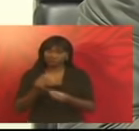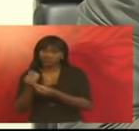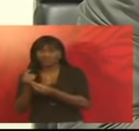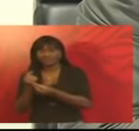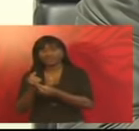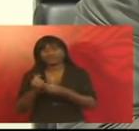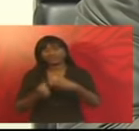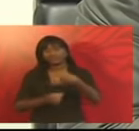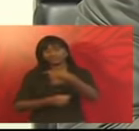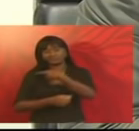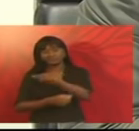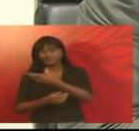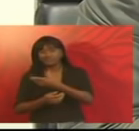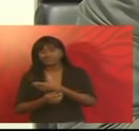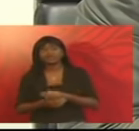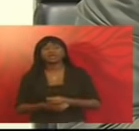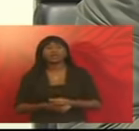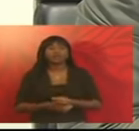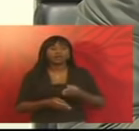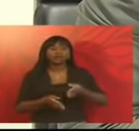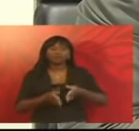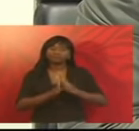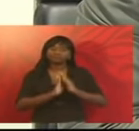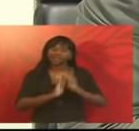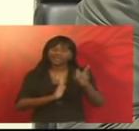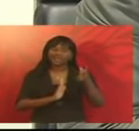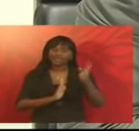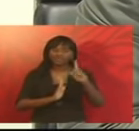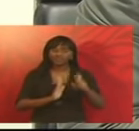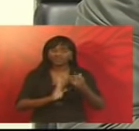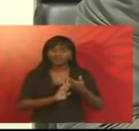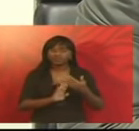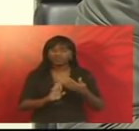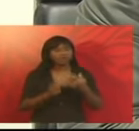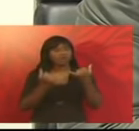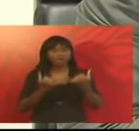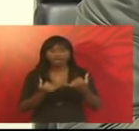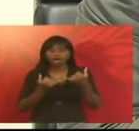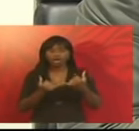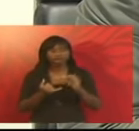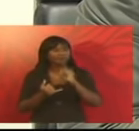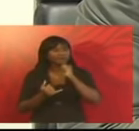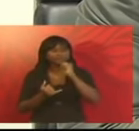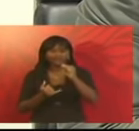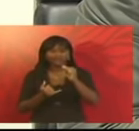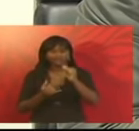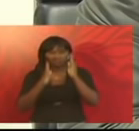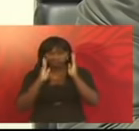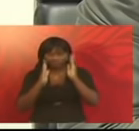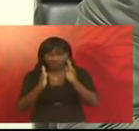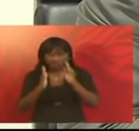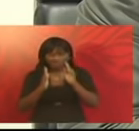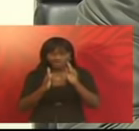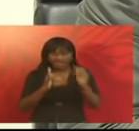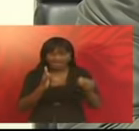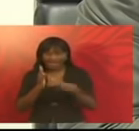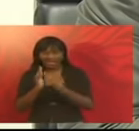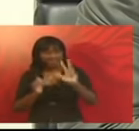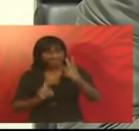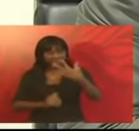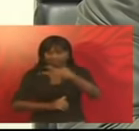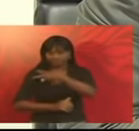several occasions, and each time the answer hasn't changed. At this point, we're not looking at booster dosing just yet, for the simple